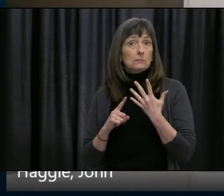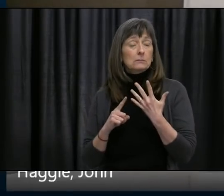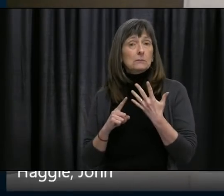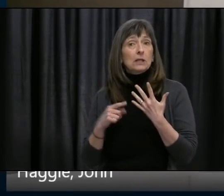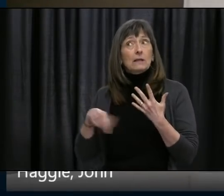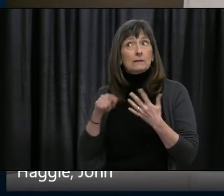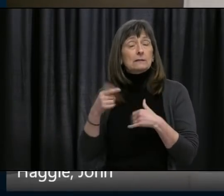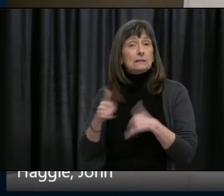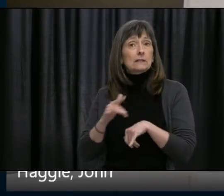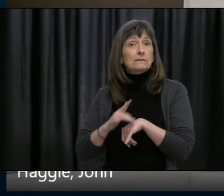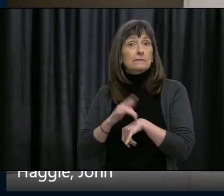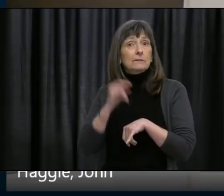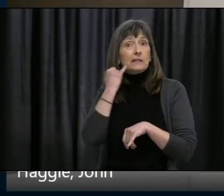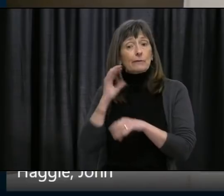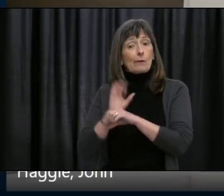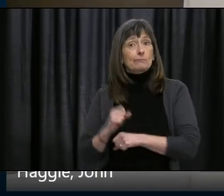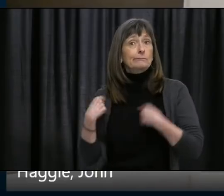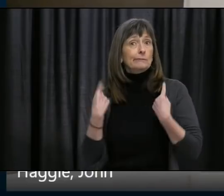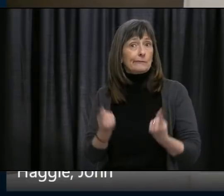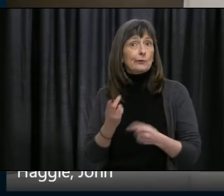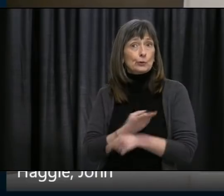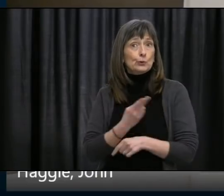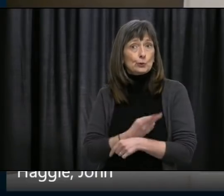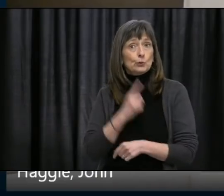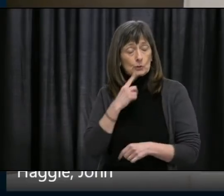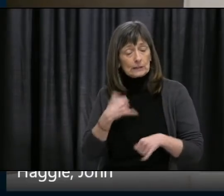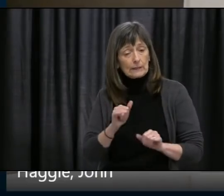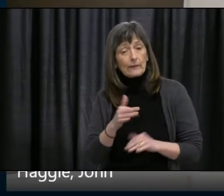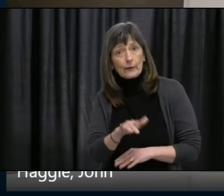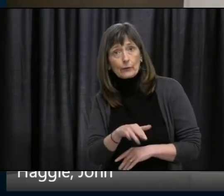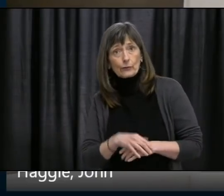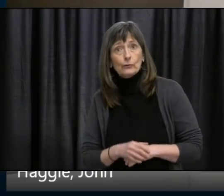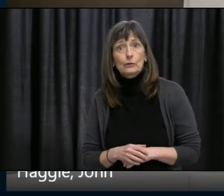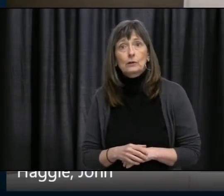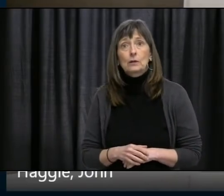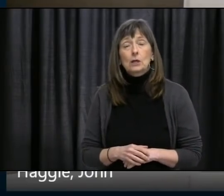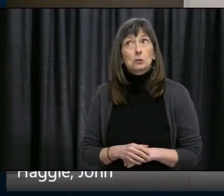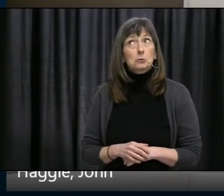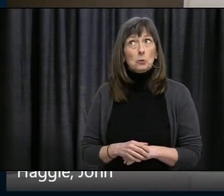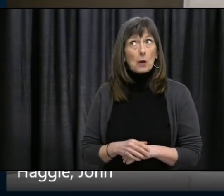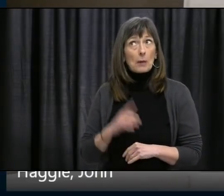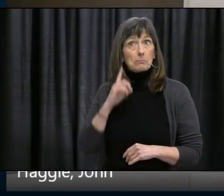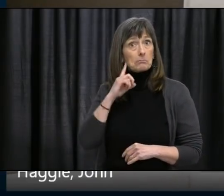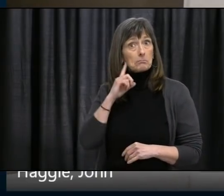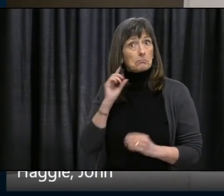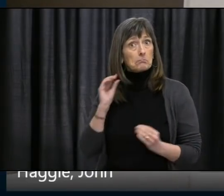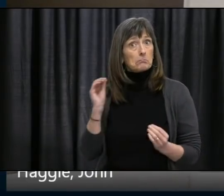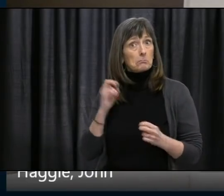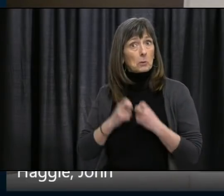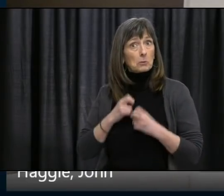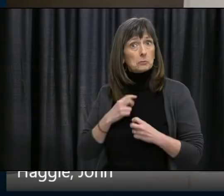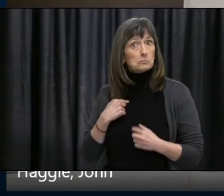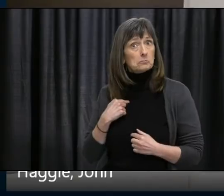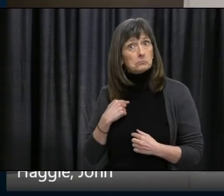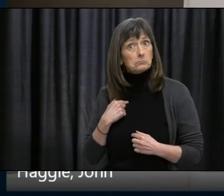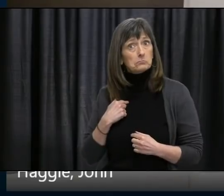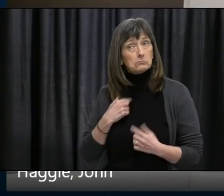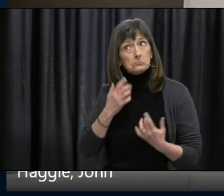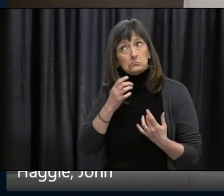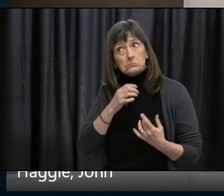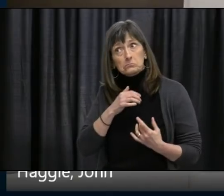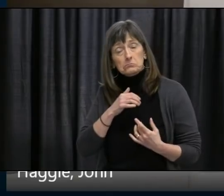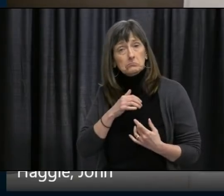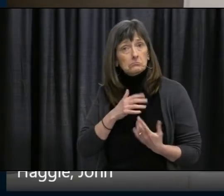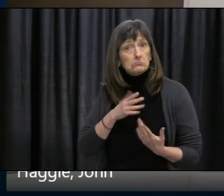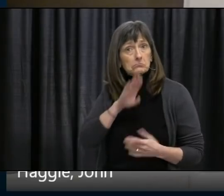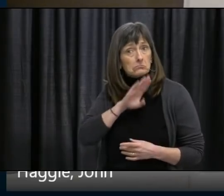still available as they were before. My understanding is they are not. I'm not hearing that they are having any particular